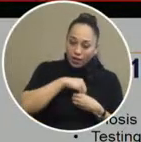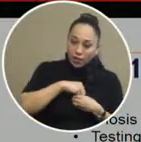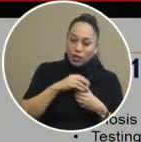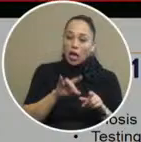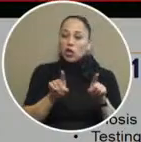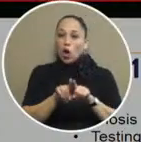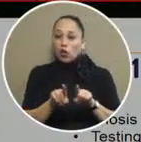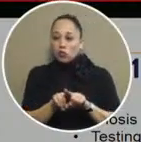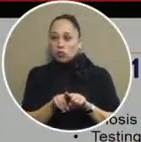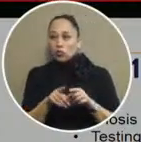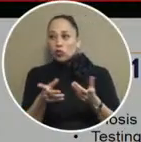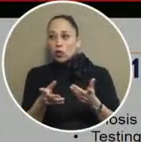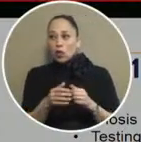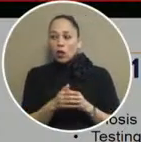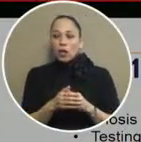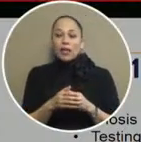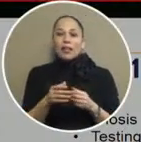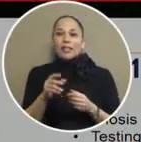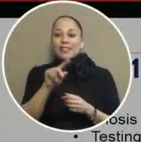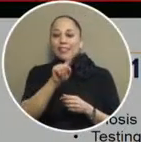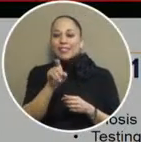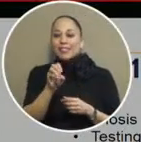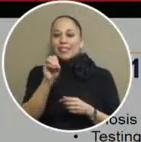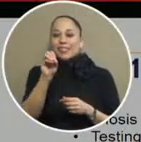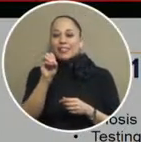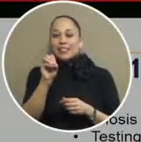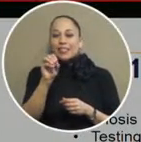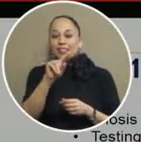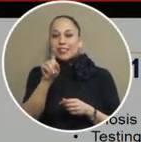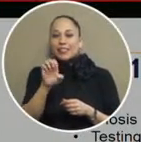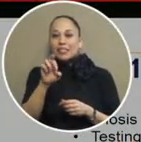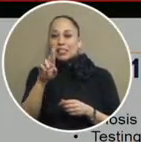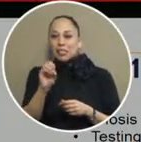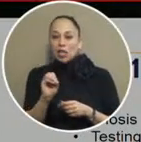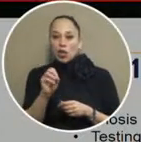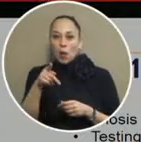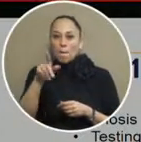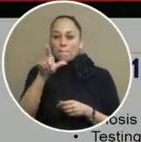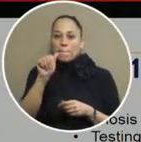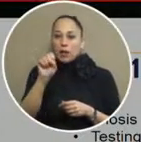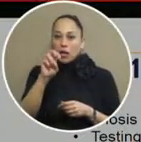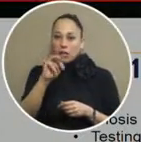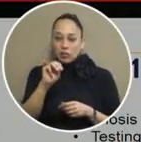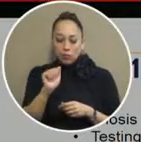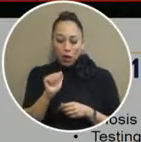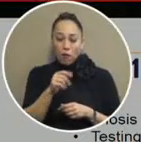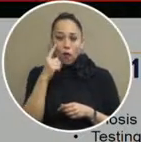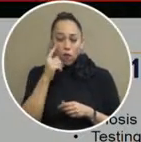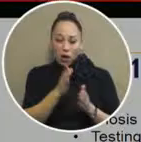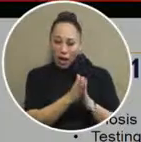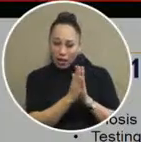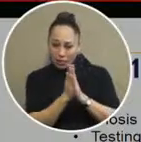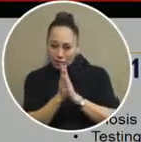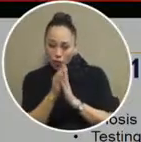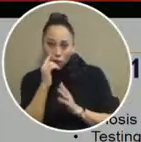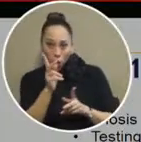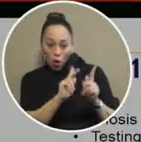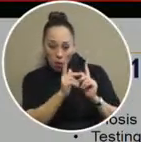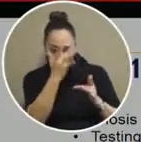convalescent serum or plasma. As we know that the people get infected, the people